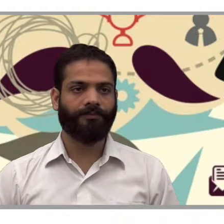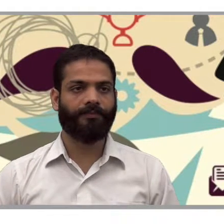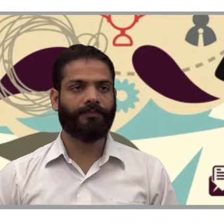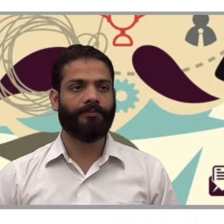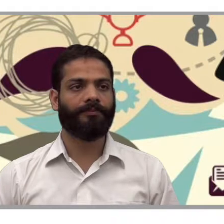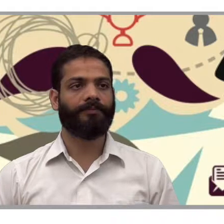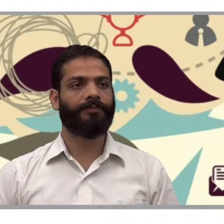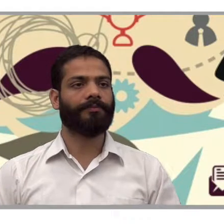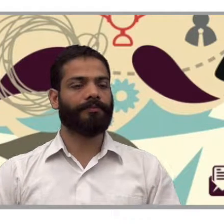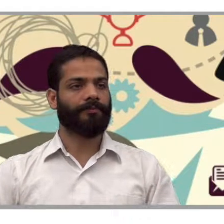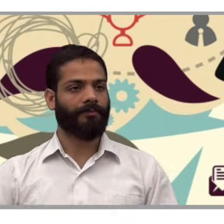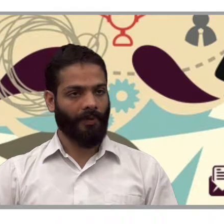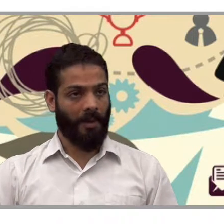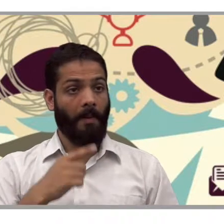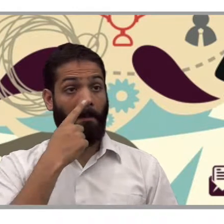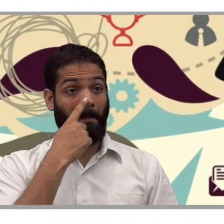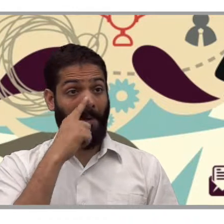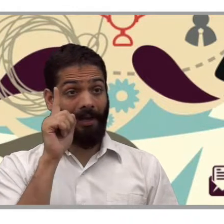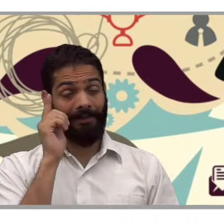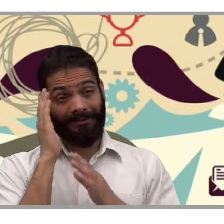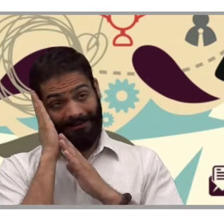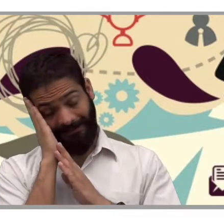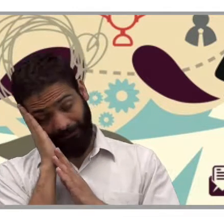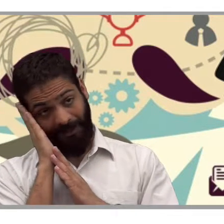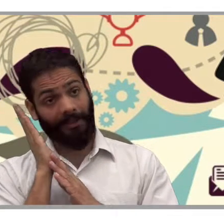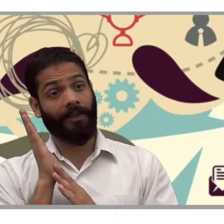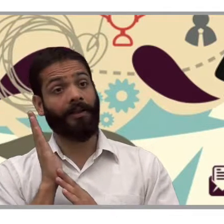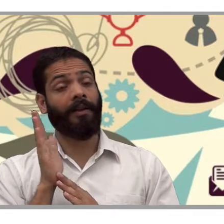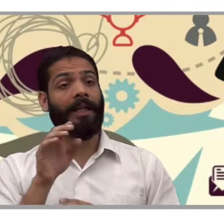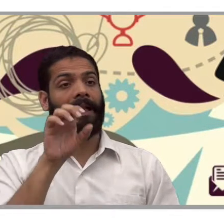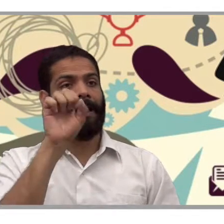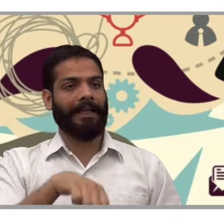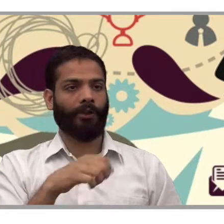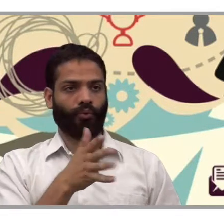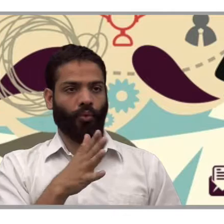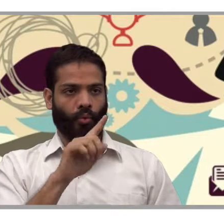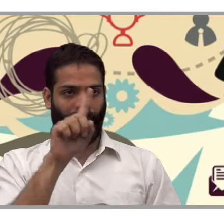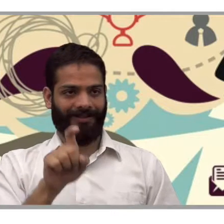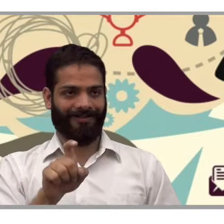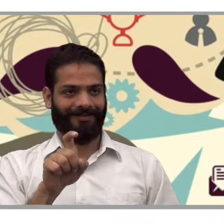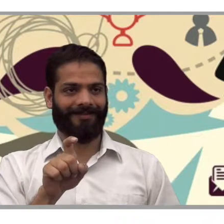sleep, that is, mother is sleeping. This is a simple declarative sentence.